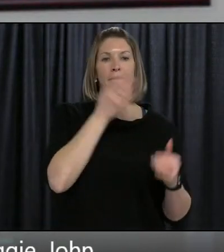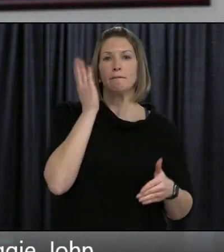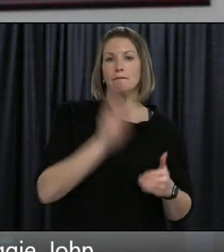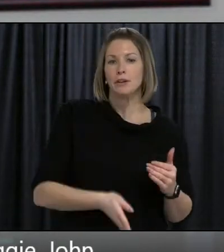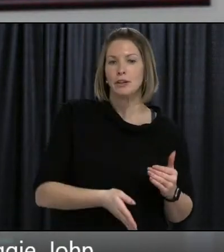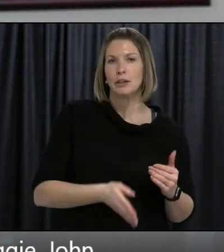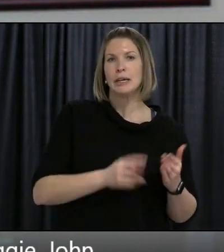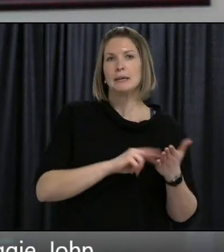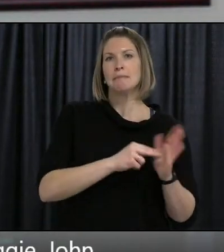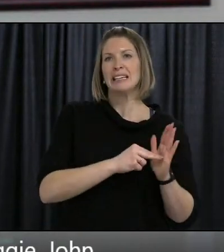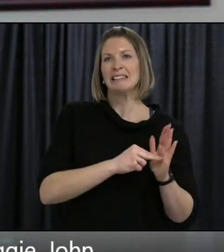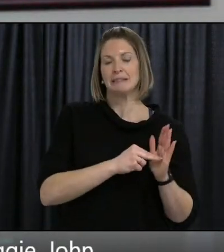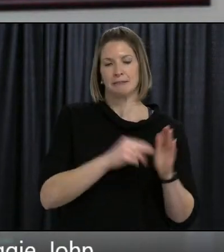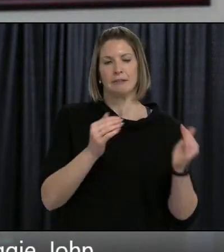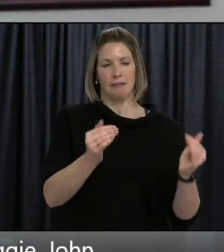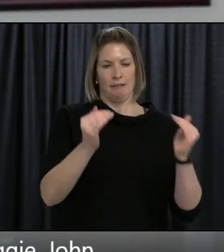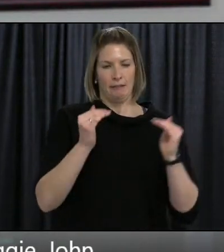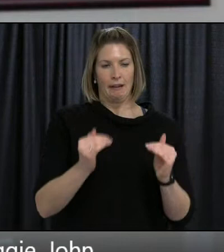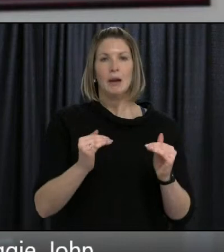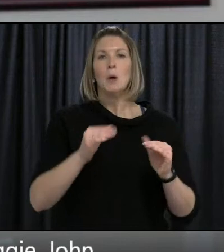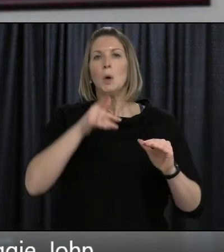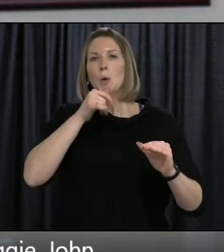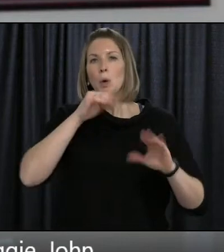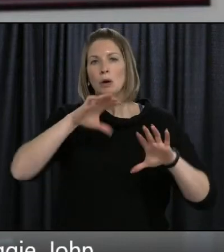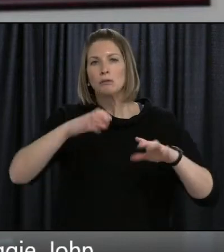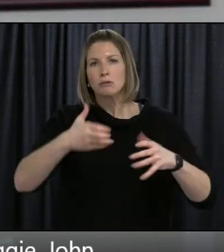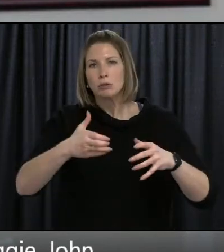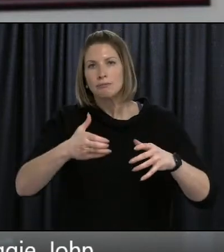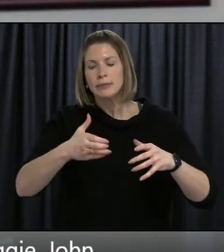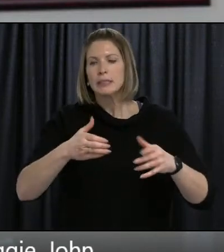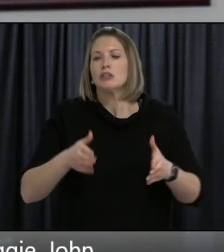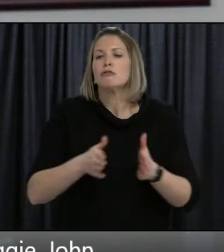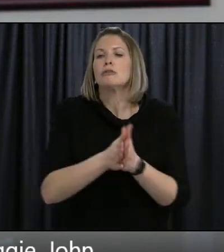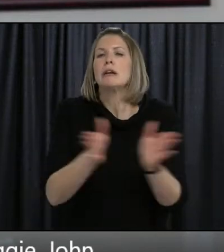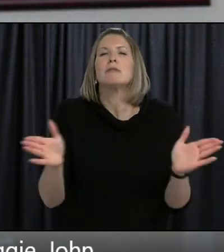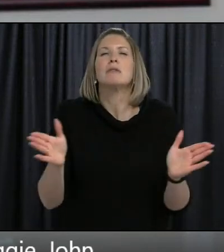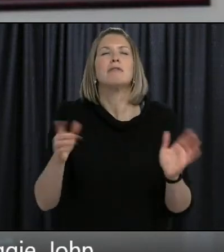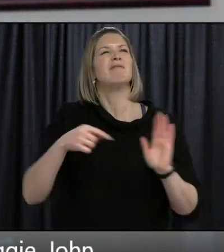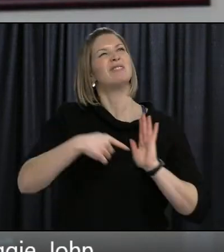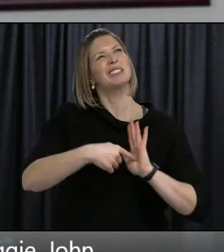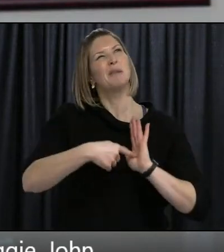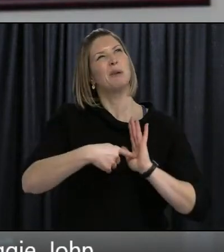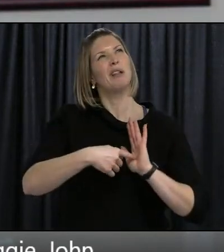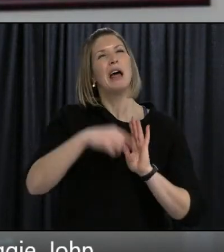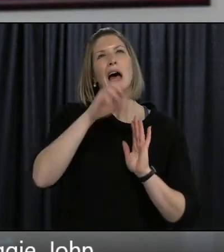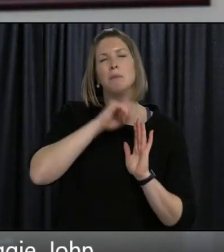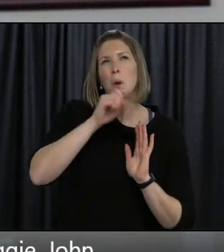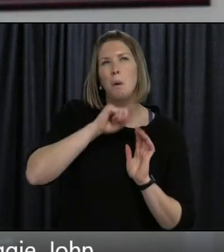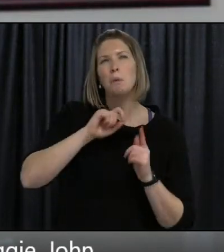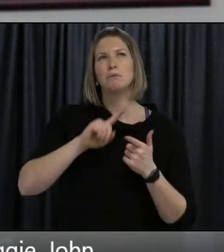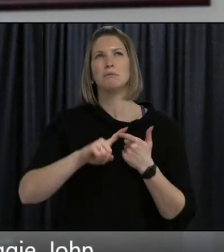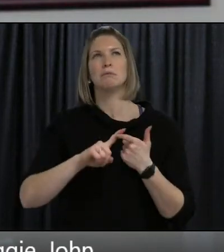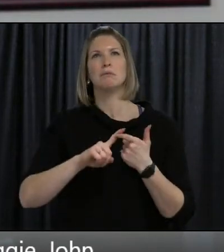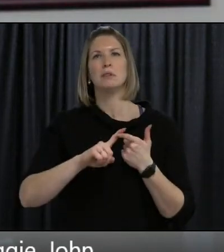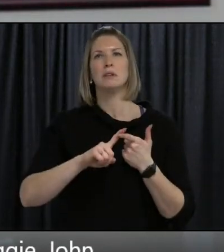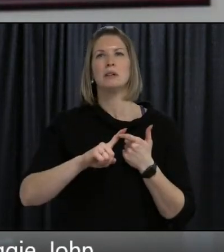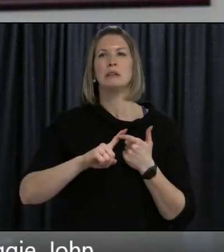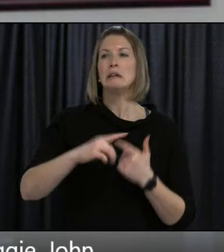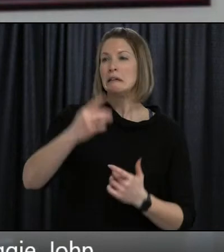the basis of their risk factors in the broader community. And so we're looking at things like age, the presence of